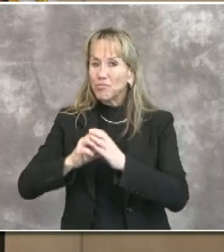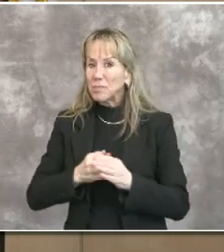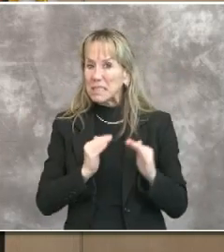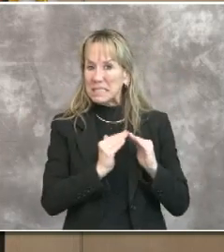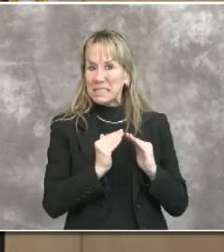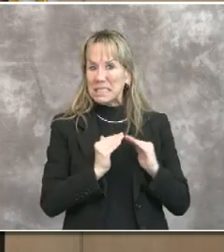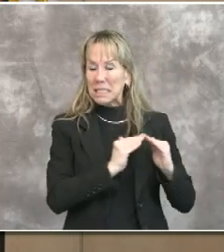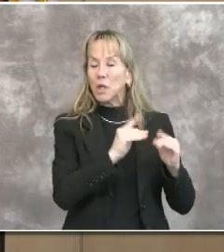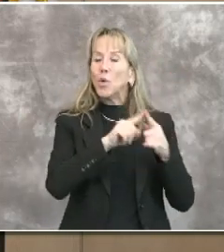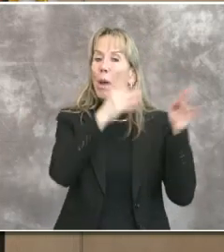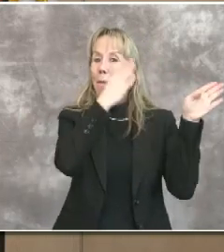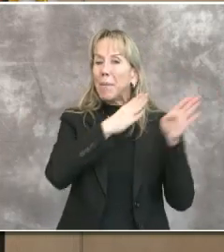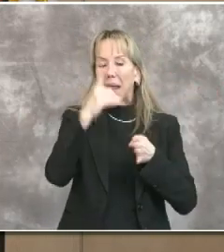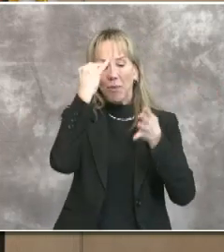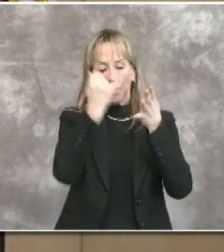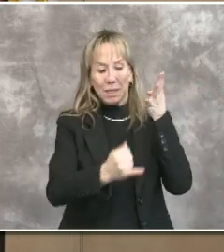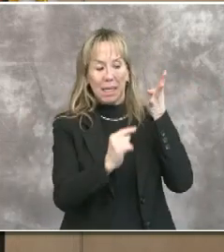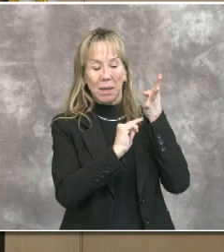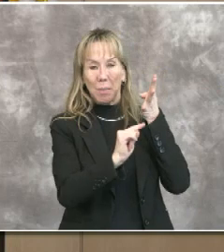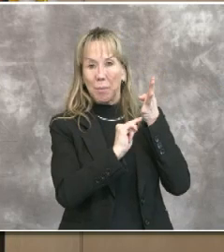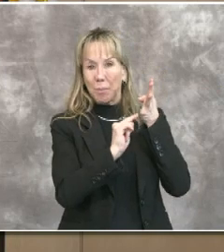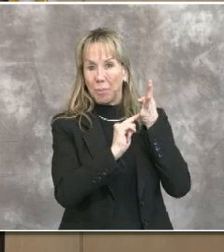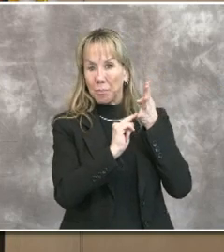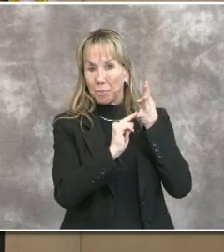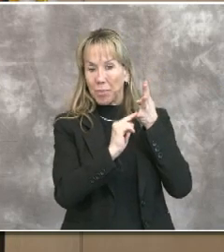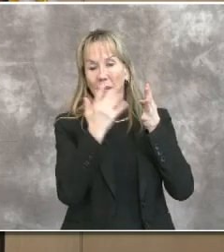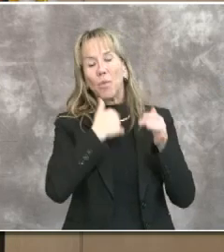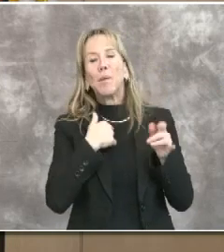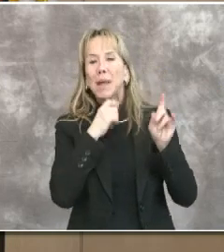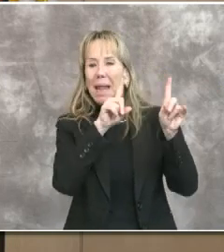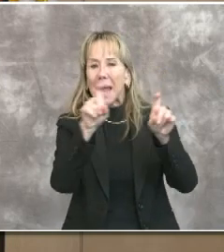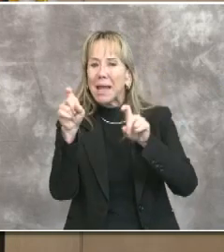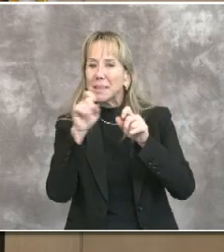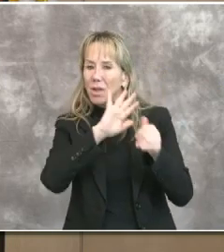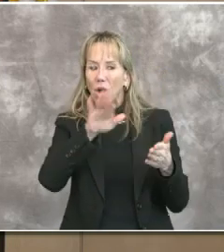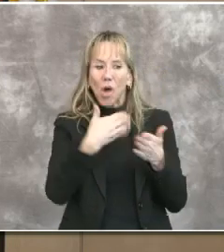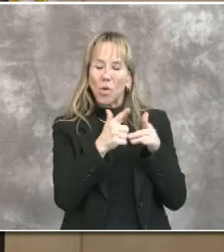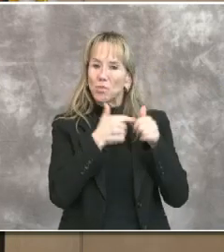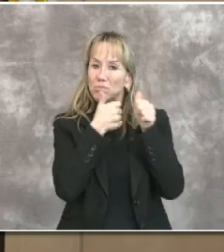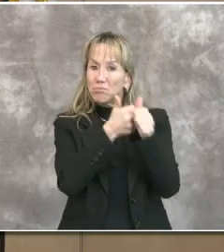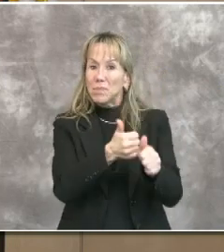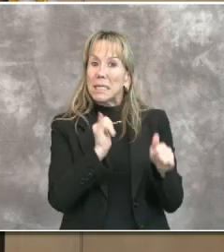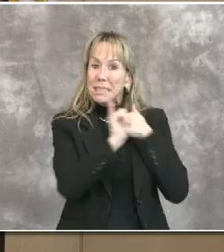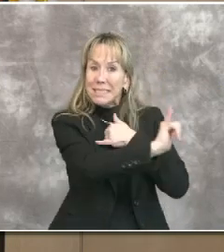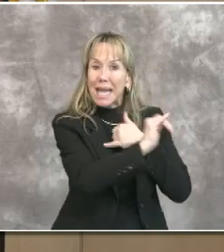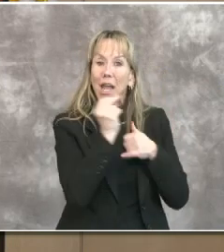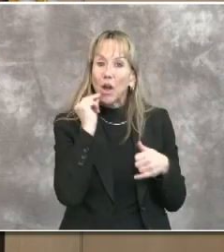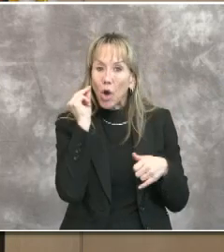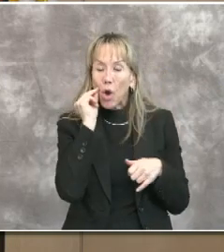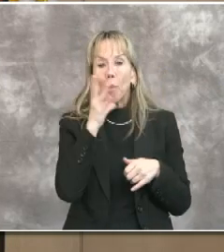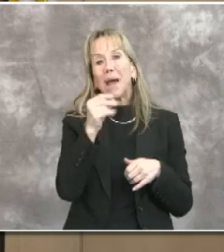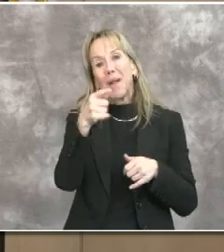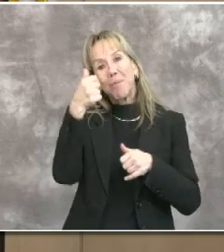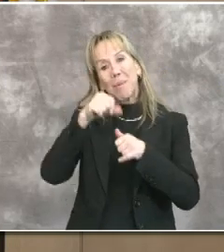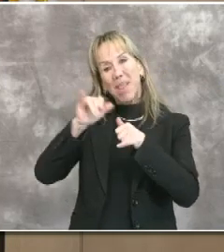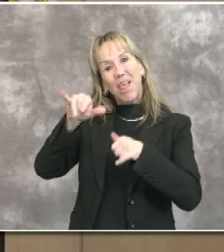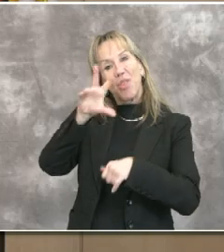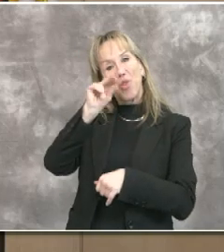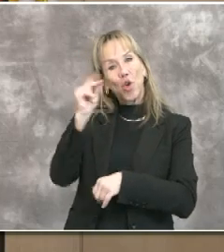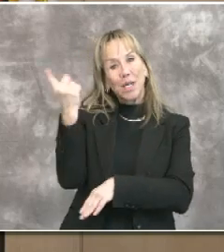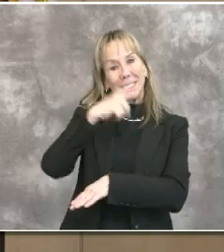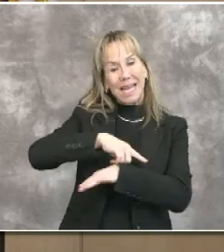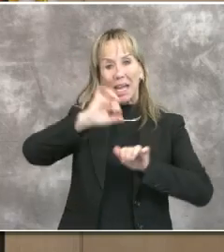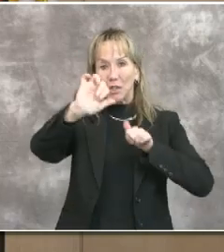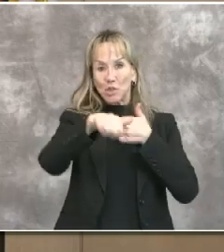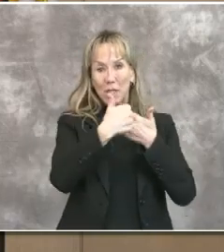asking everyone to adhere to staying at home and also meeting the 30-day challenge. So at the end